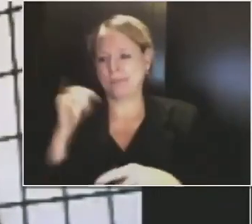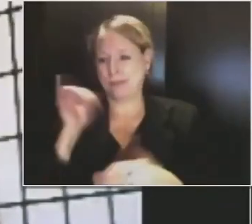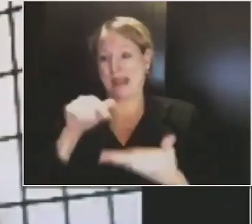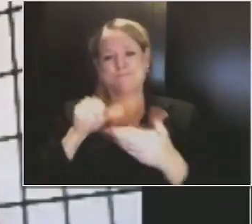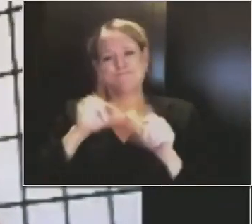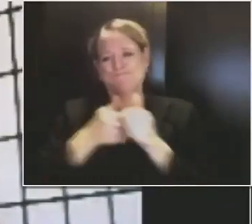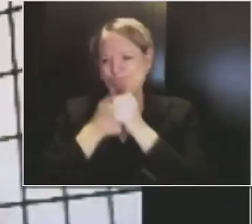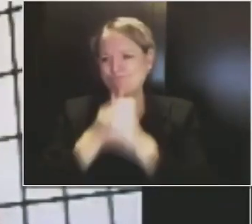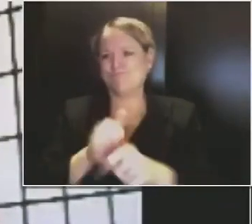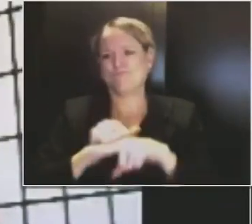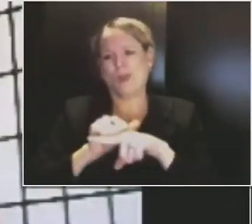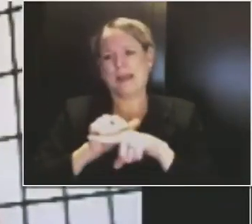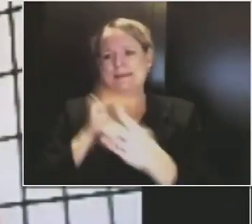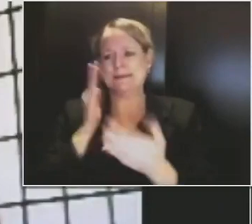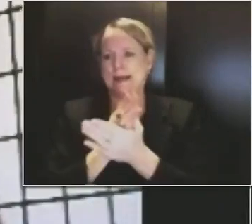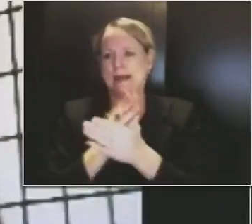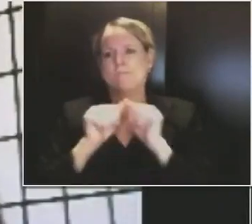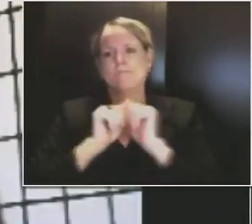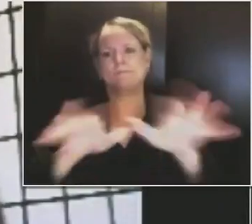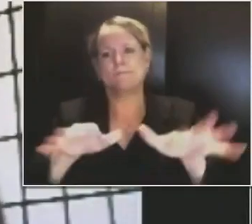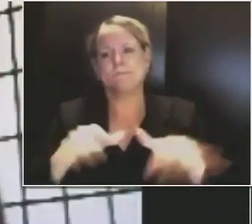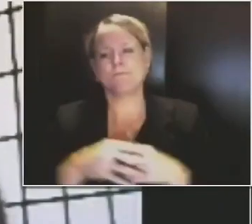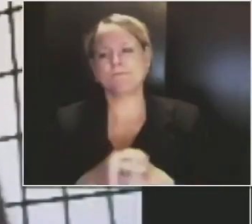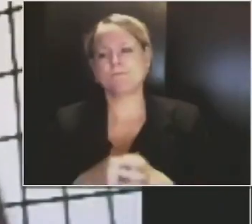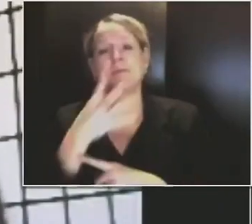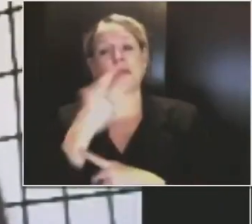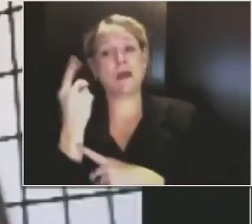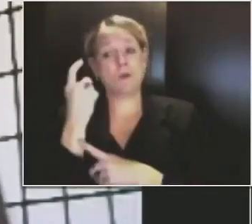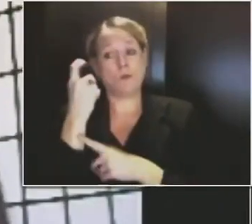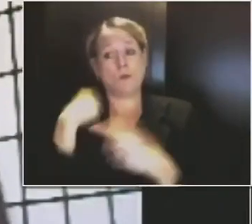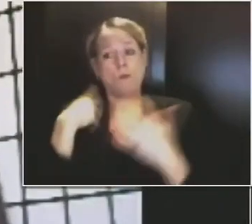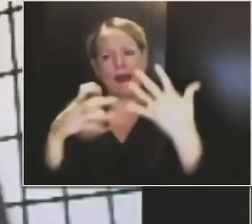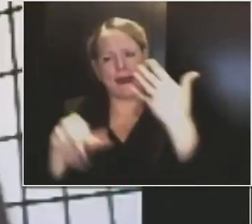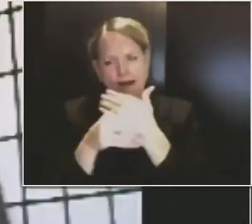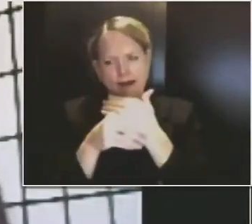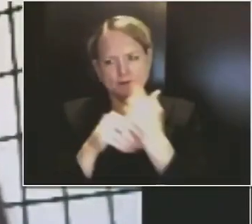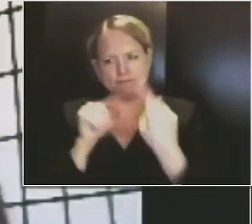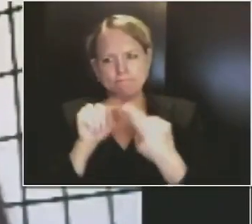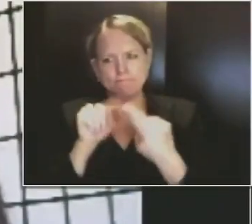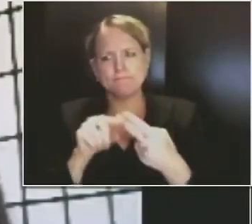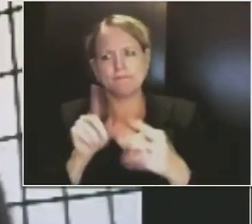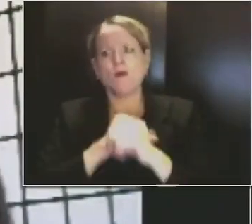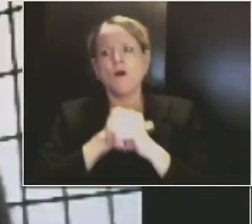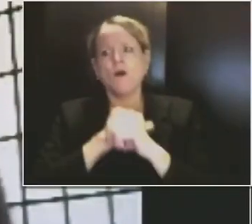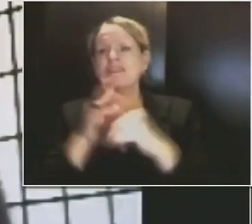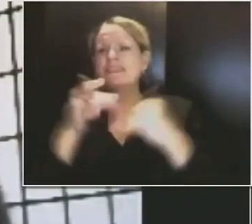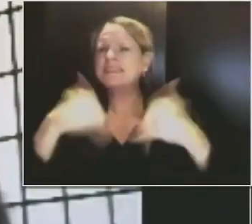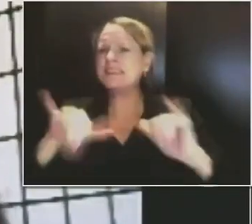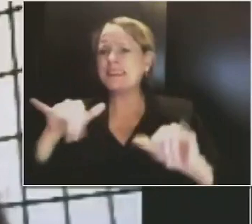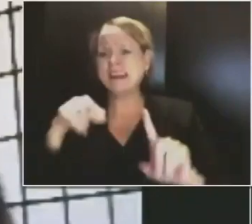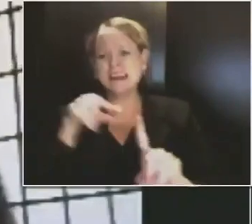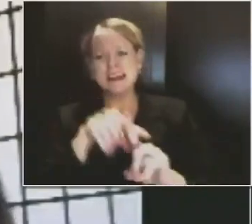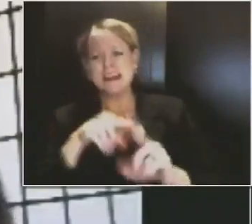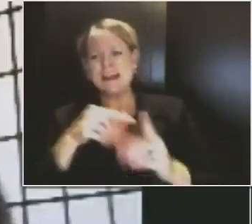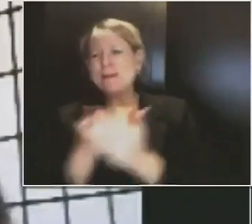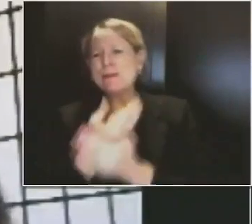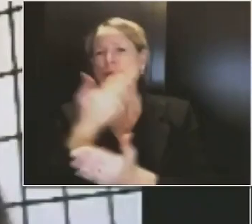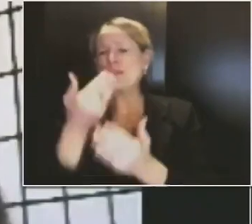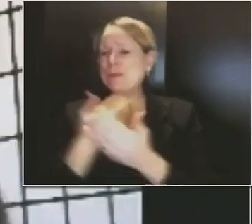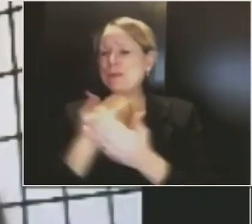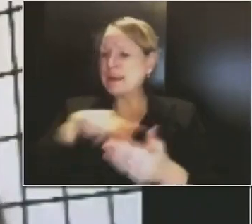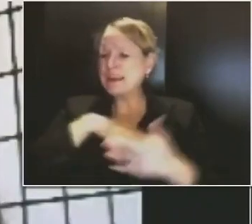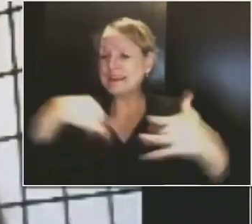not have a lot of knowledge about. And so understanding, how this disease progresses in